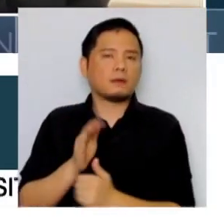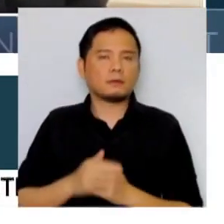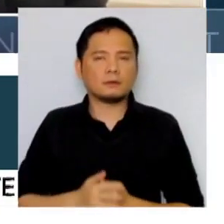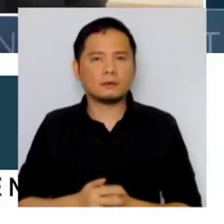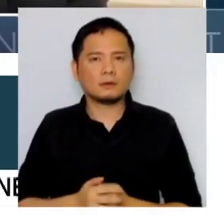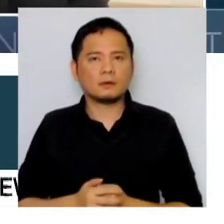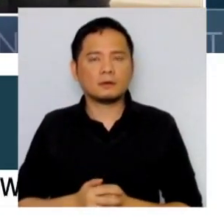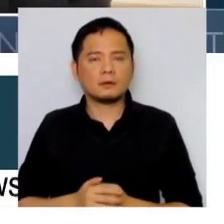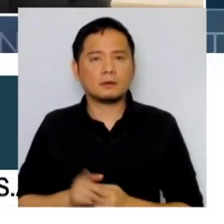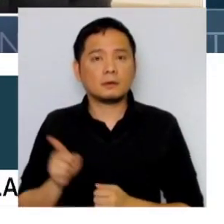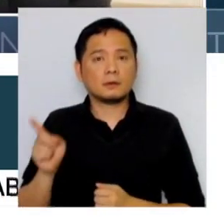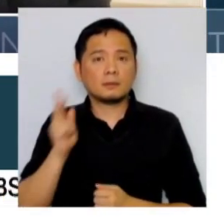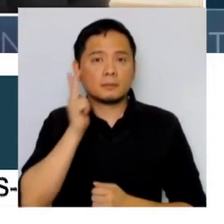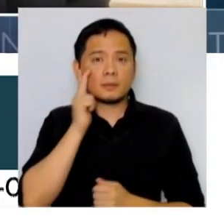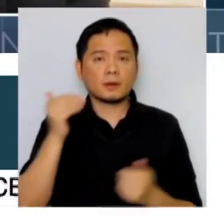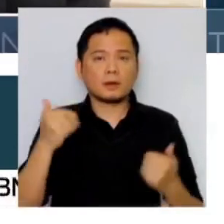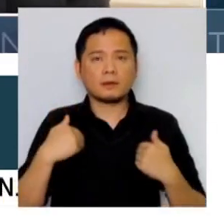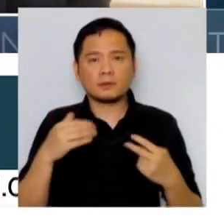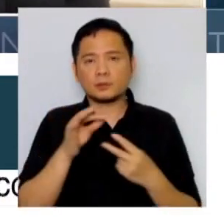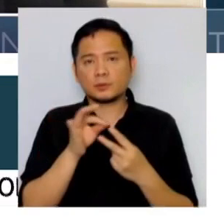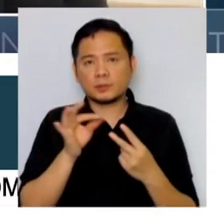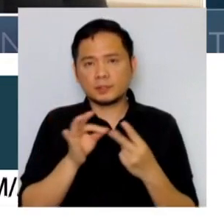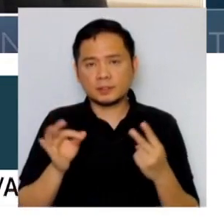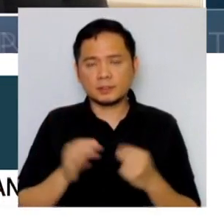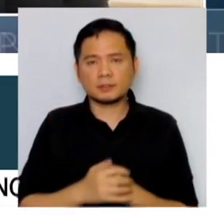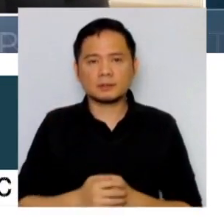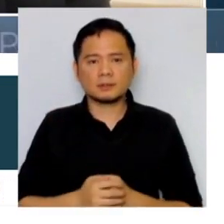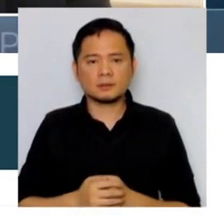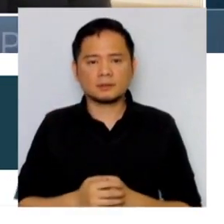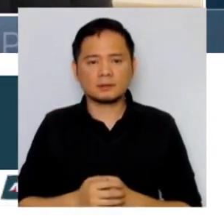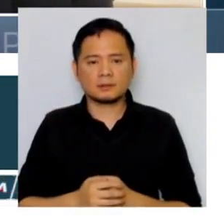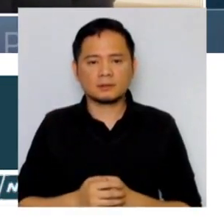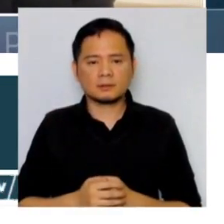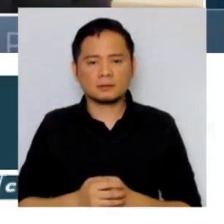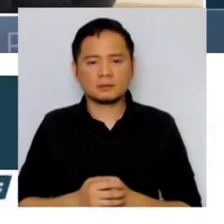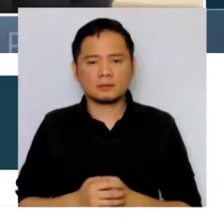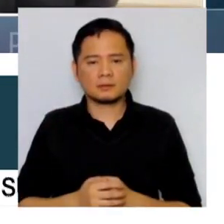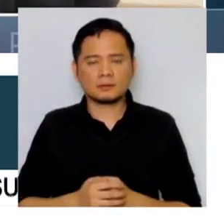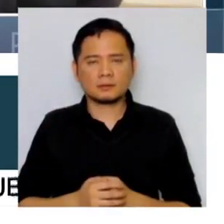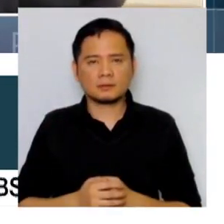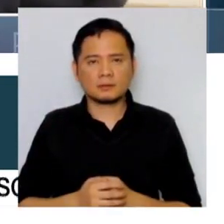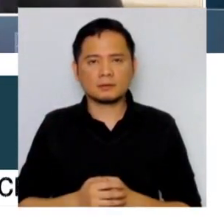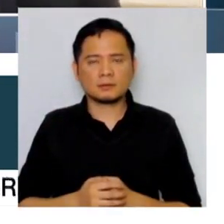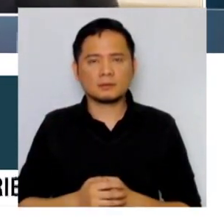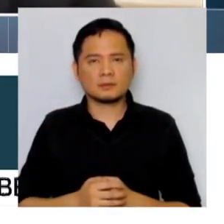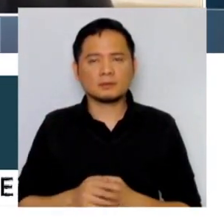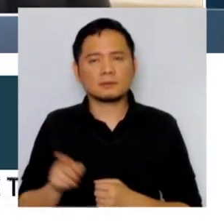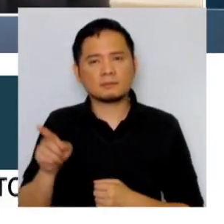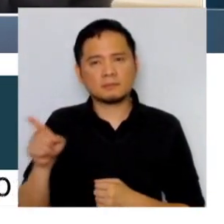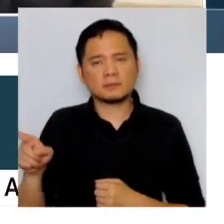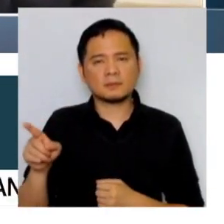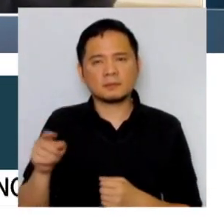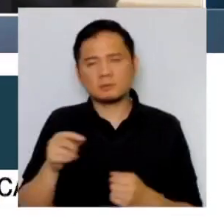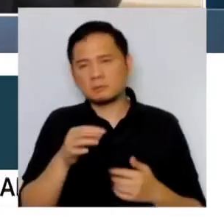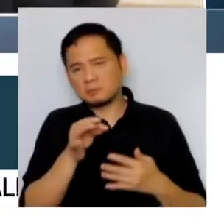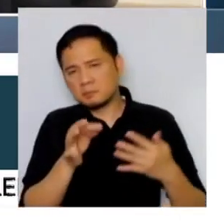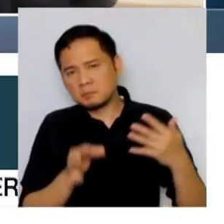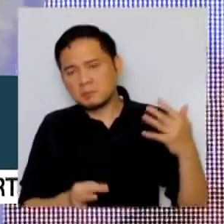choice. And that choice is just one of the many other reasons why he should support Bongbong Marcos.